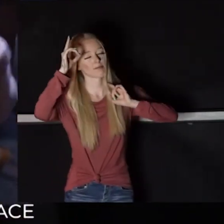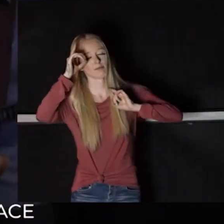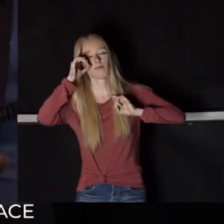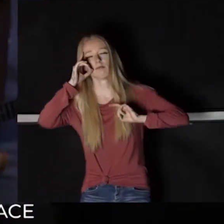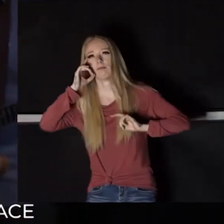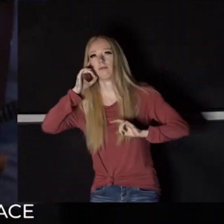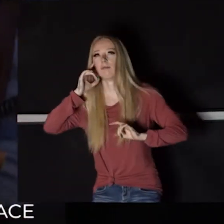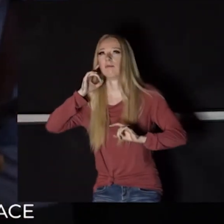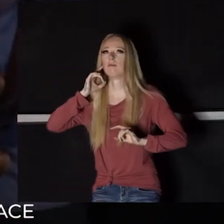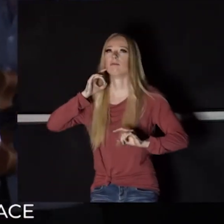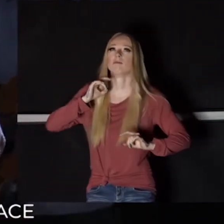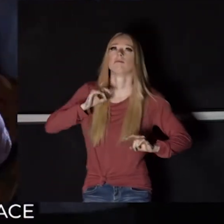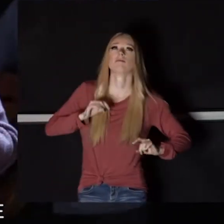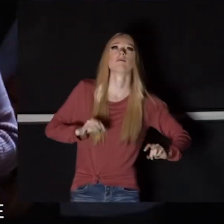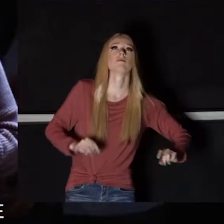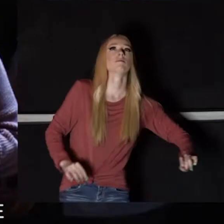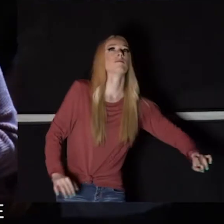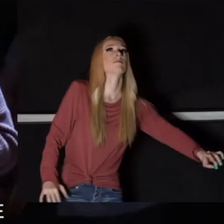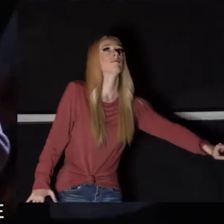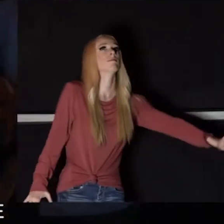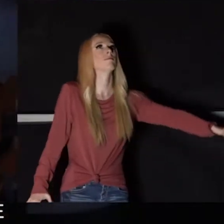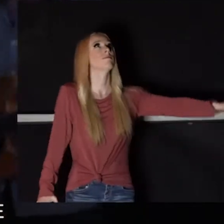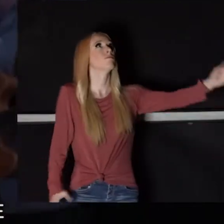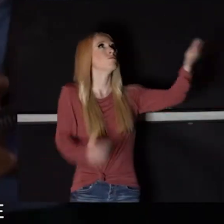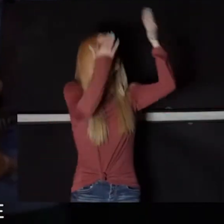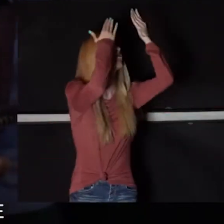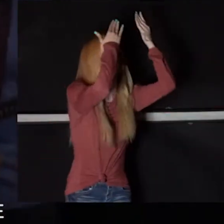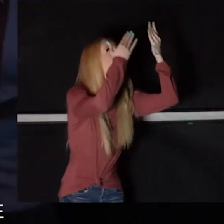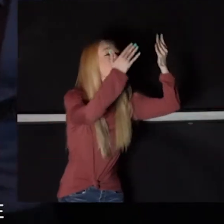still on your face.